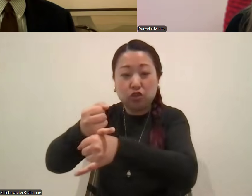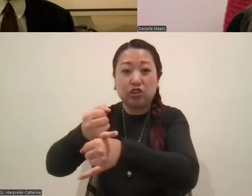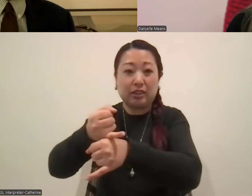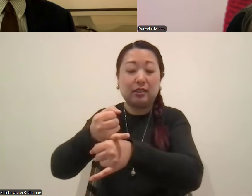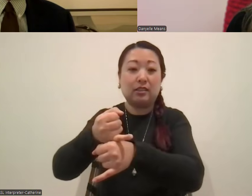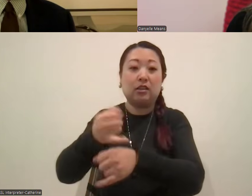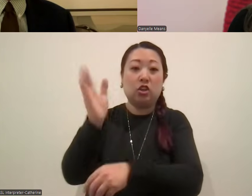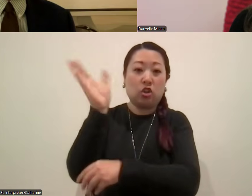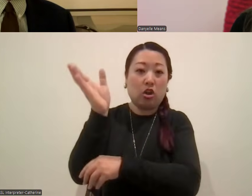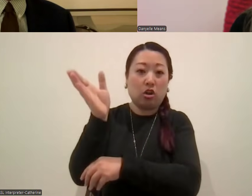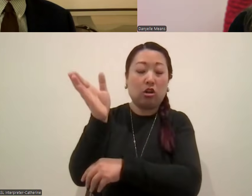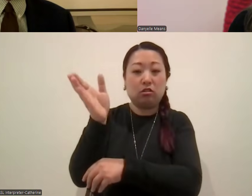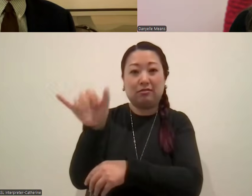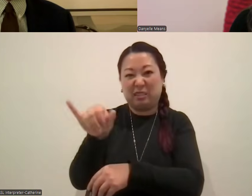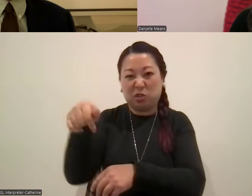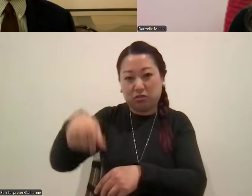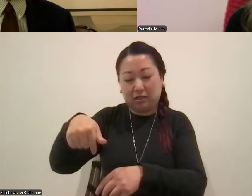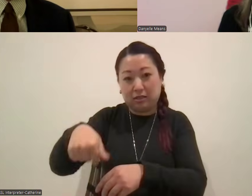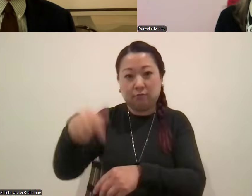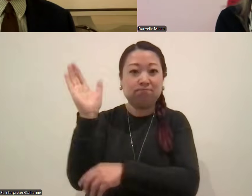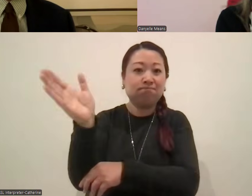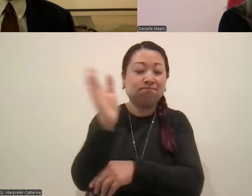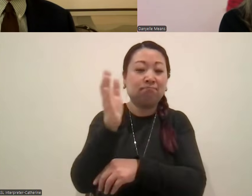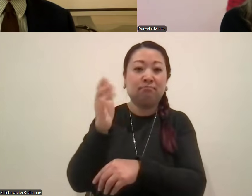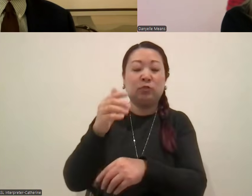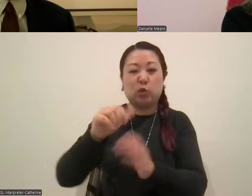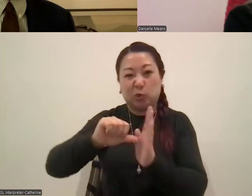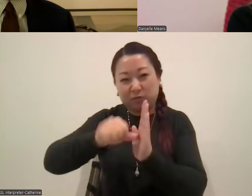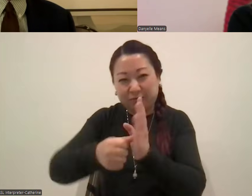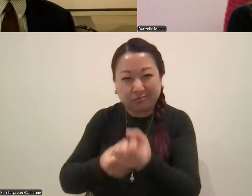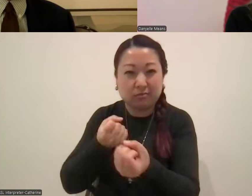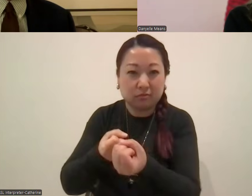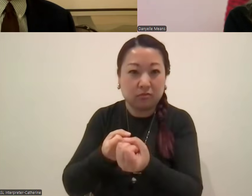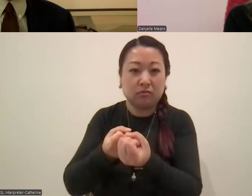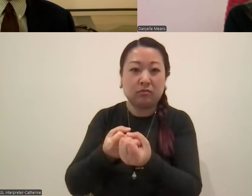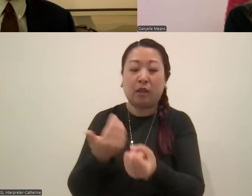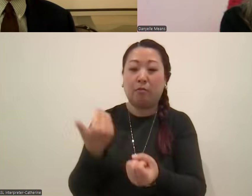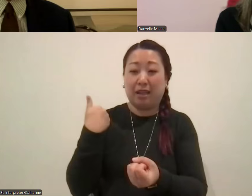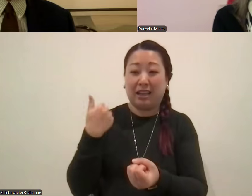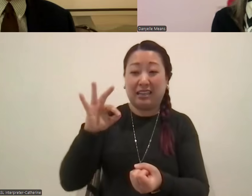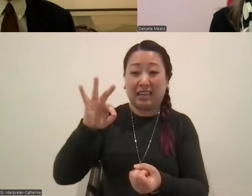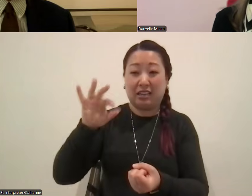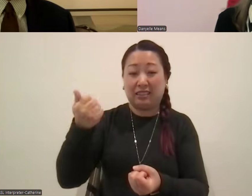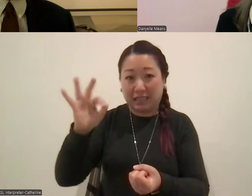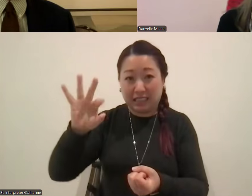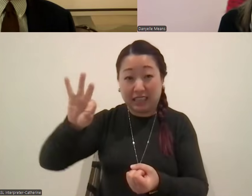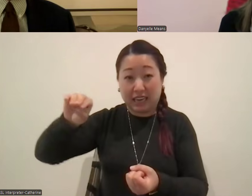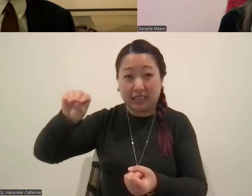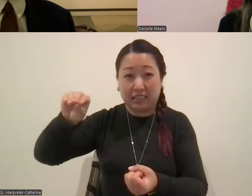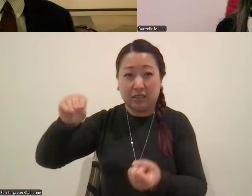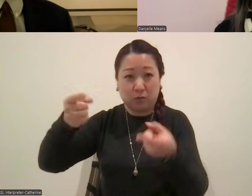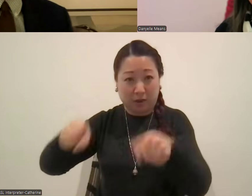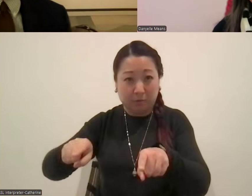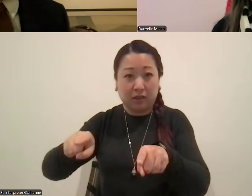to really reinforce, what 1990 was, where I think museums were